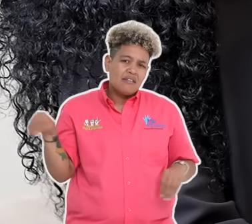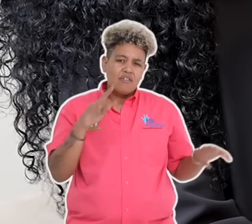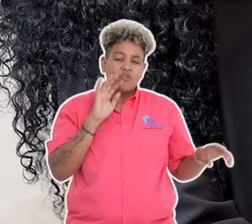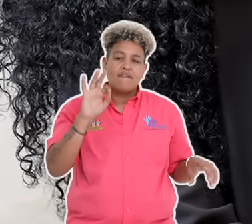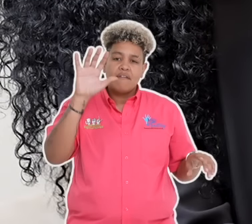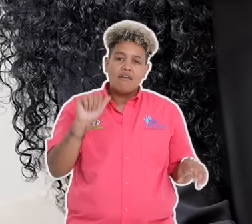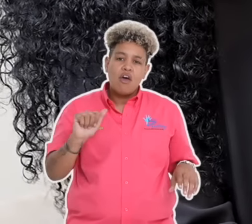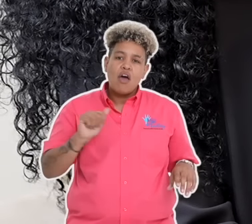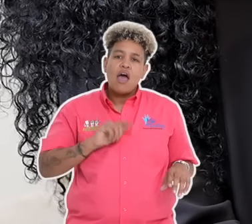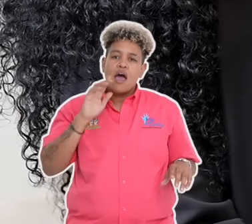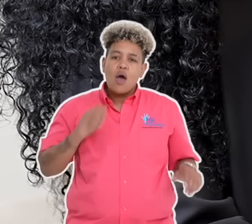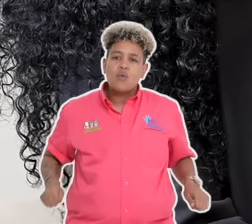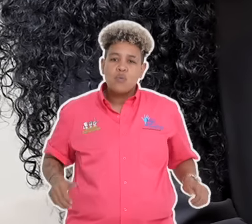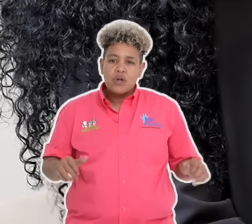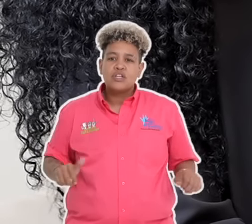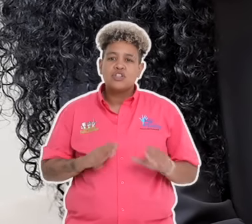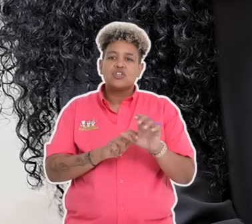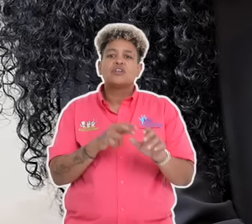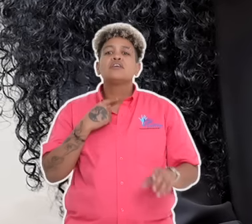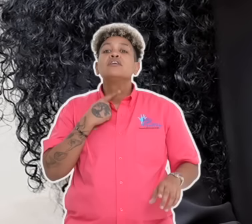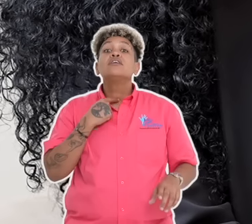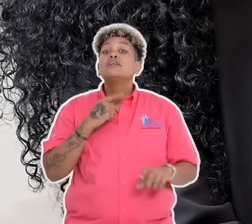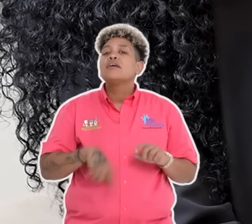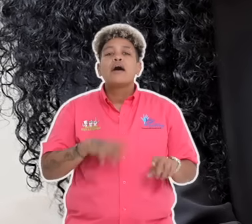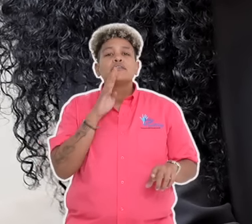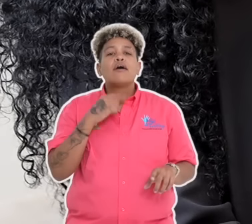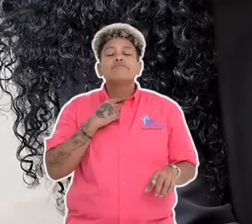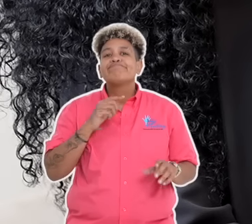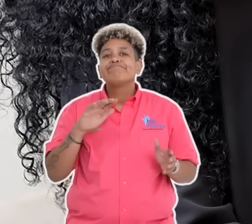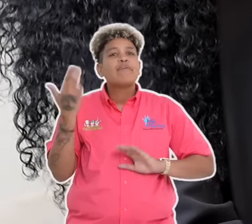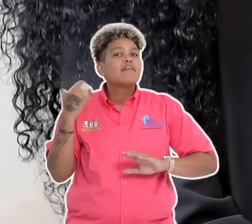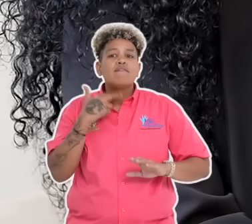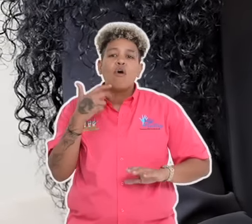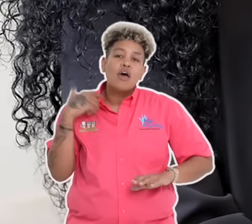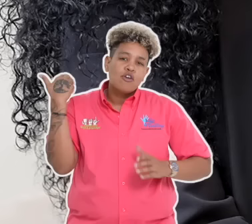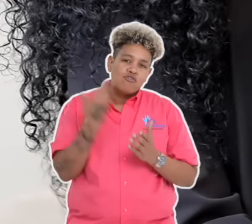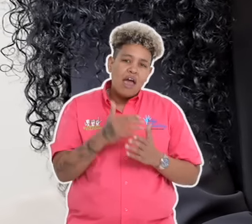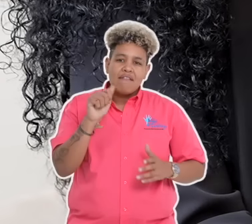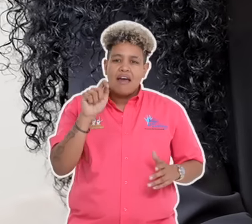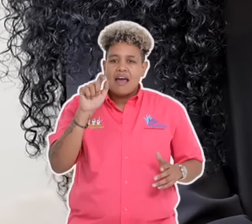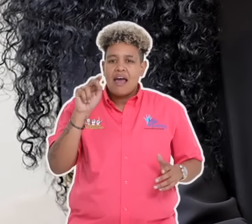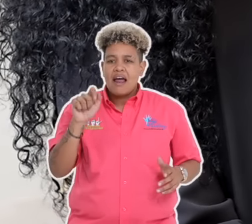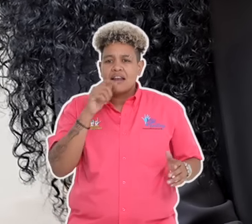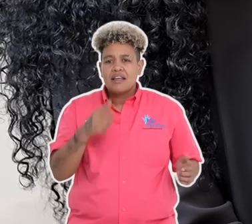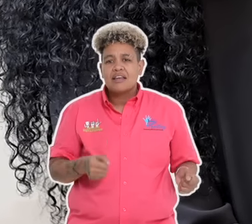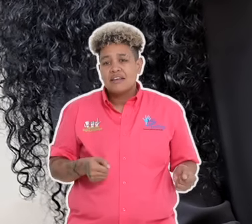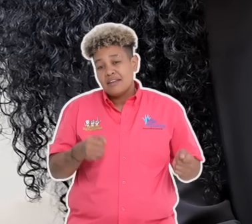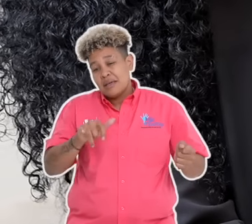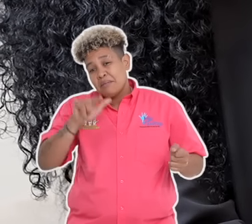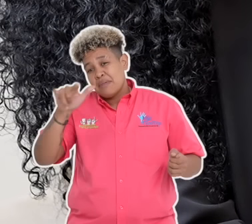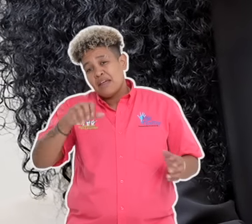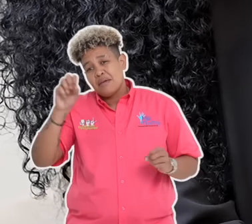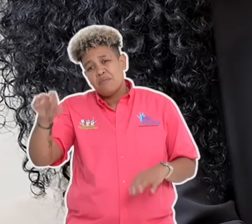from California to Florida. I was wheelchair bound. My larynx was clipped so I couldn't speak. I got to Atlanta. They